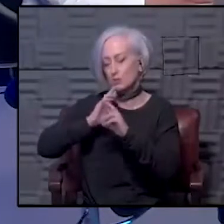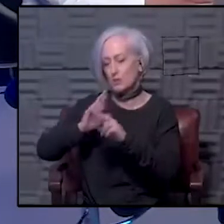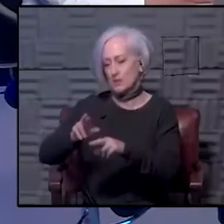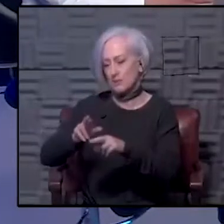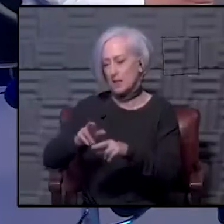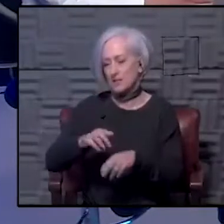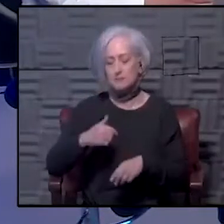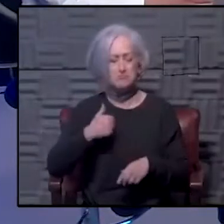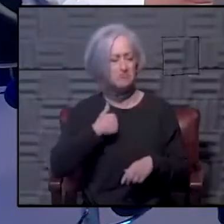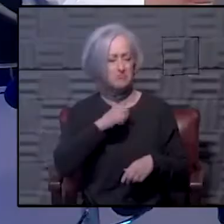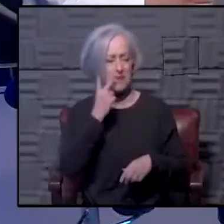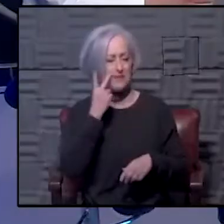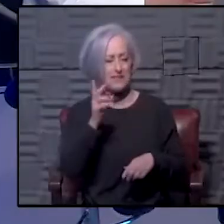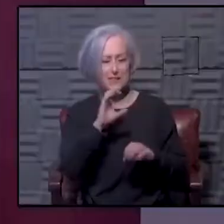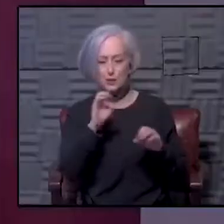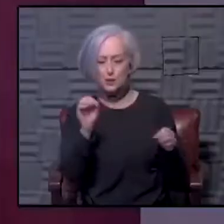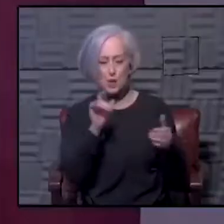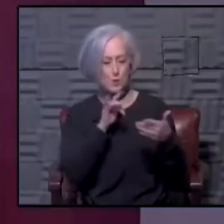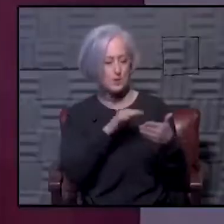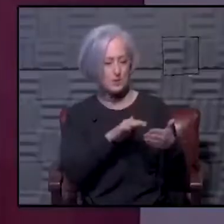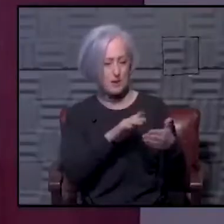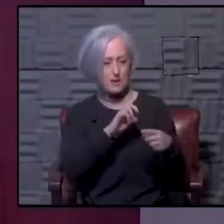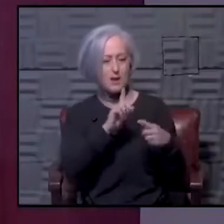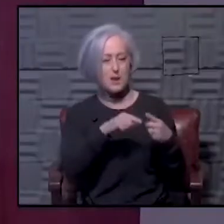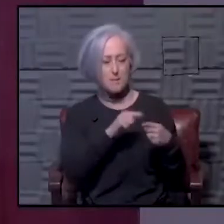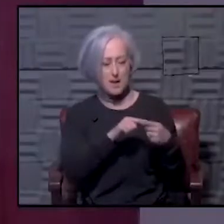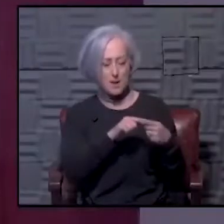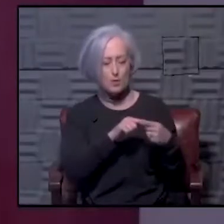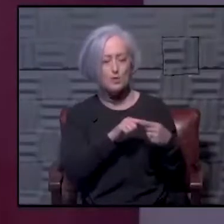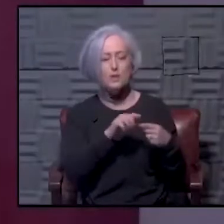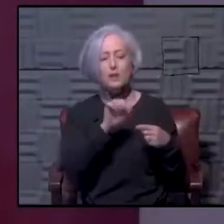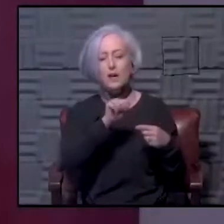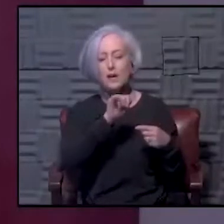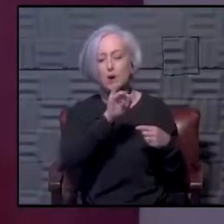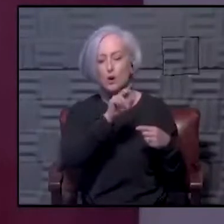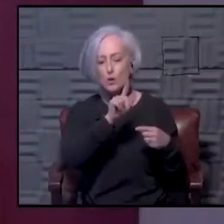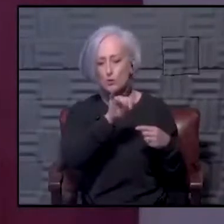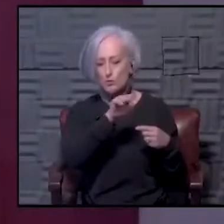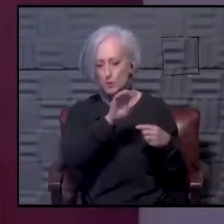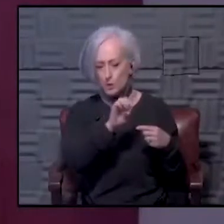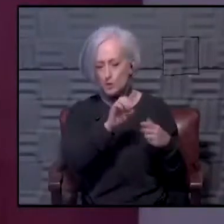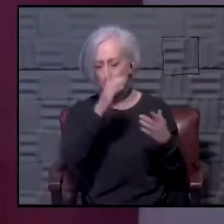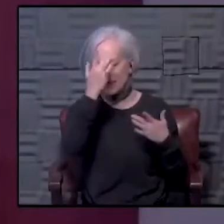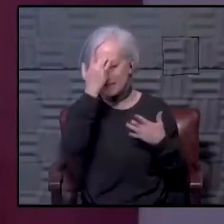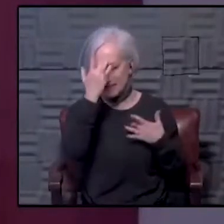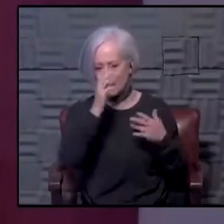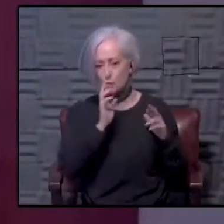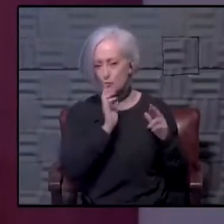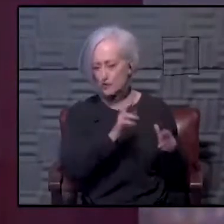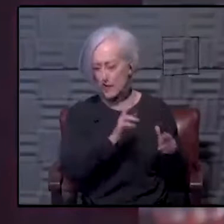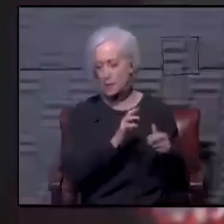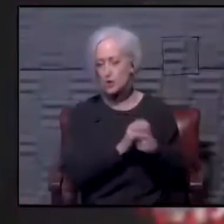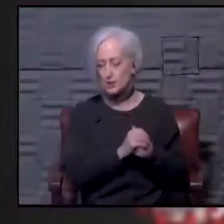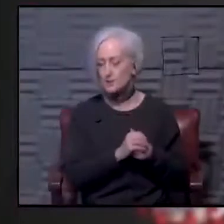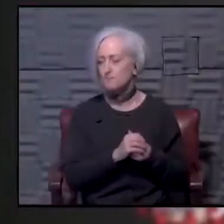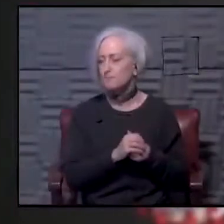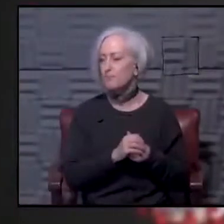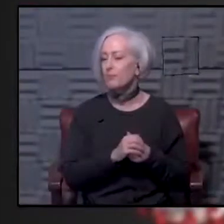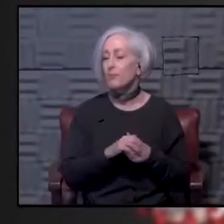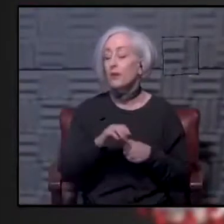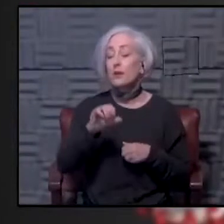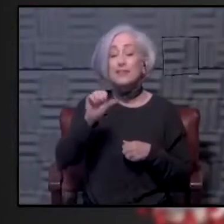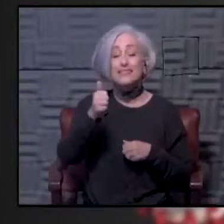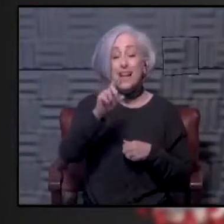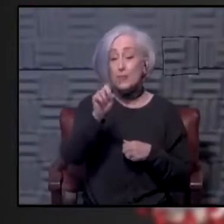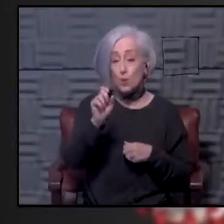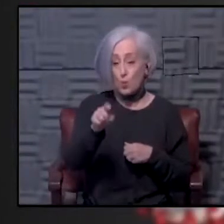studied various patient populations and their reactions with the vaccine. All right. And this is question 10, and that means we have time